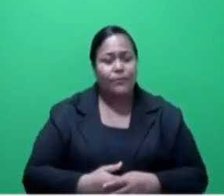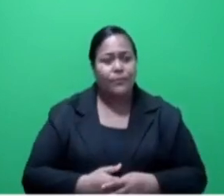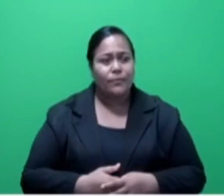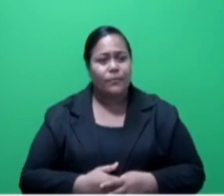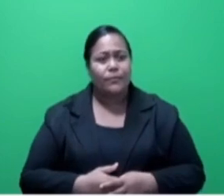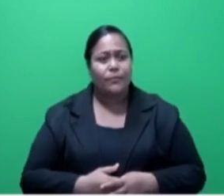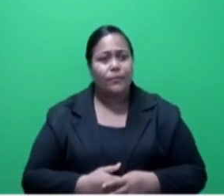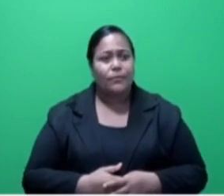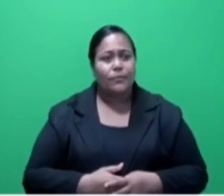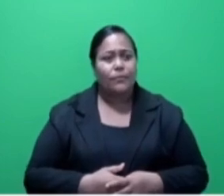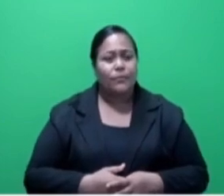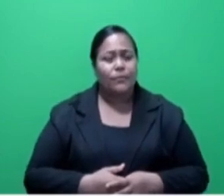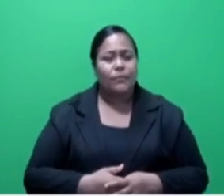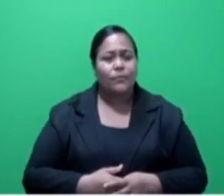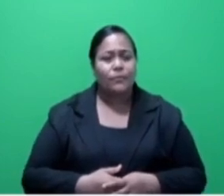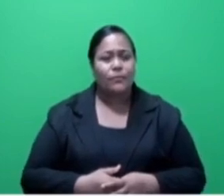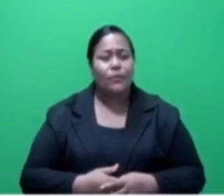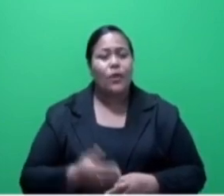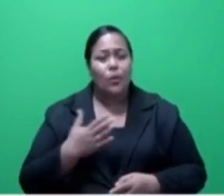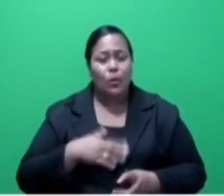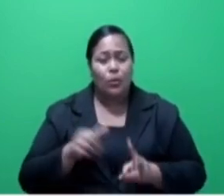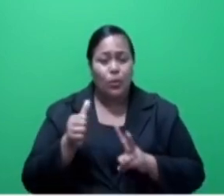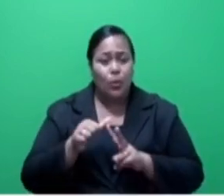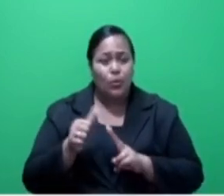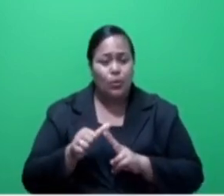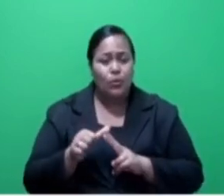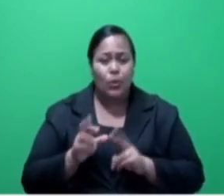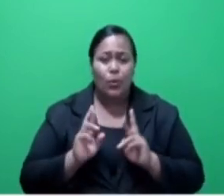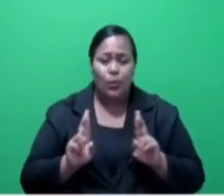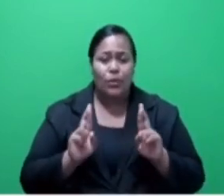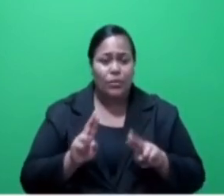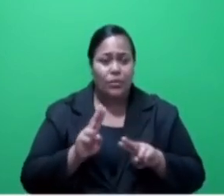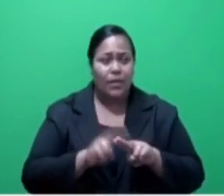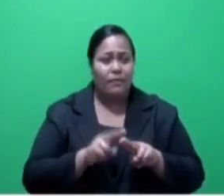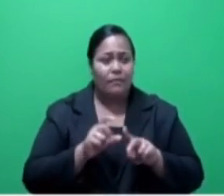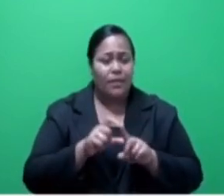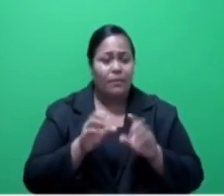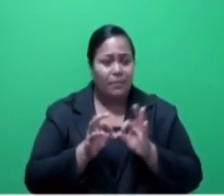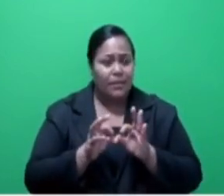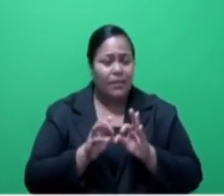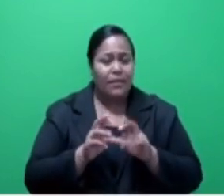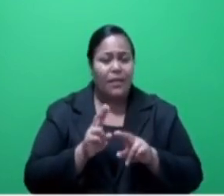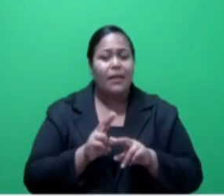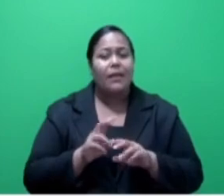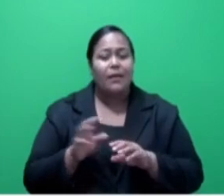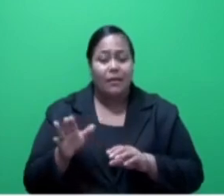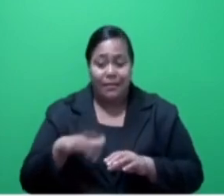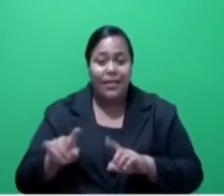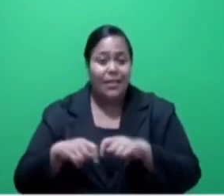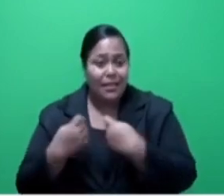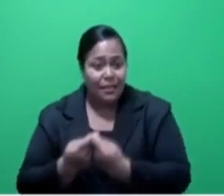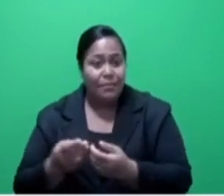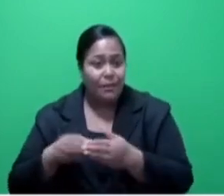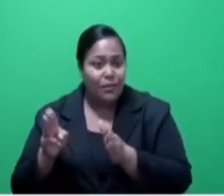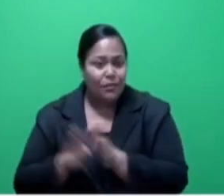to also wish FDB all the best and the team and the management for putting this together for us. Thank you.